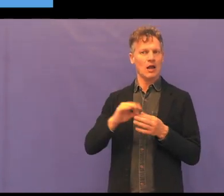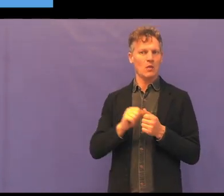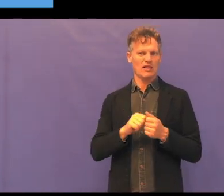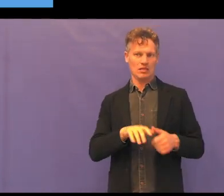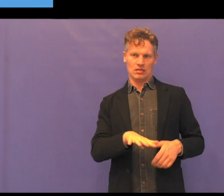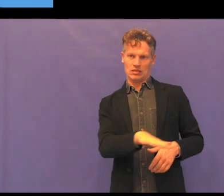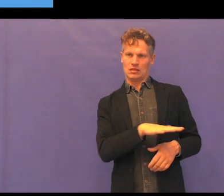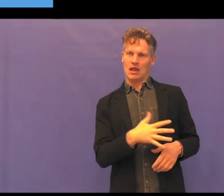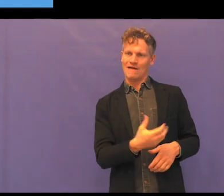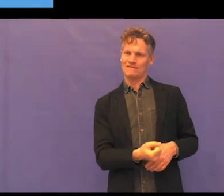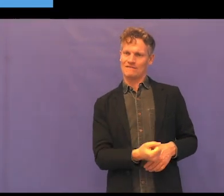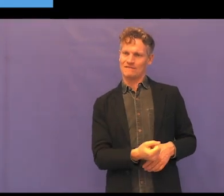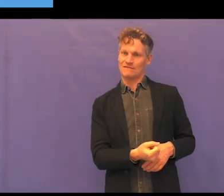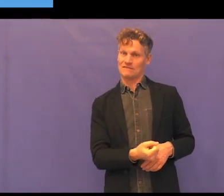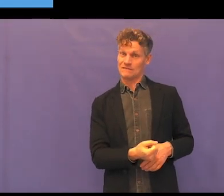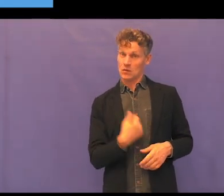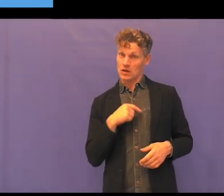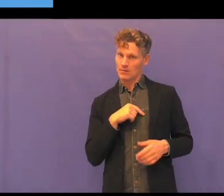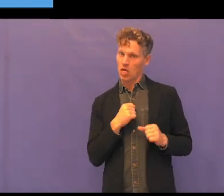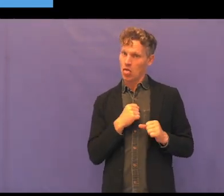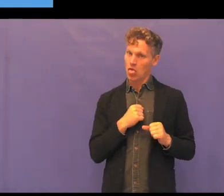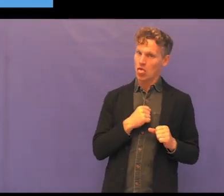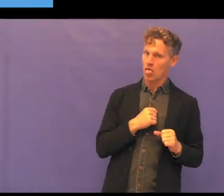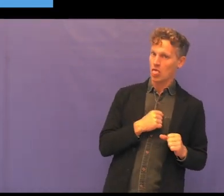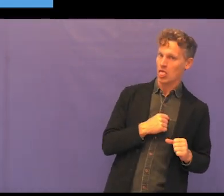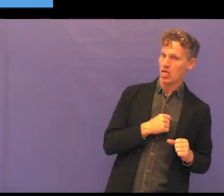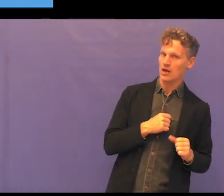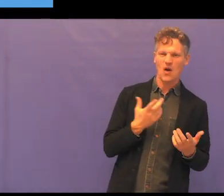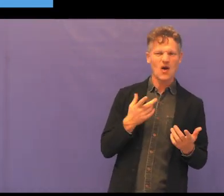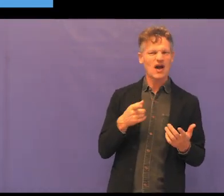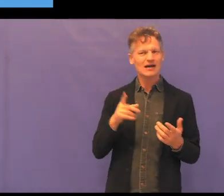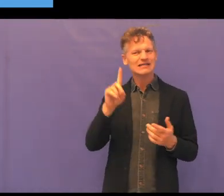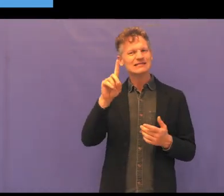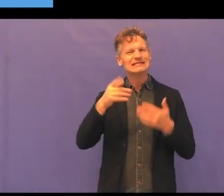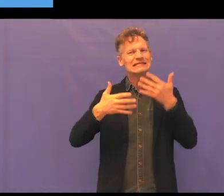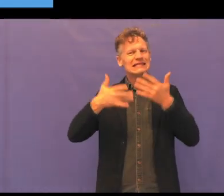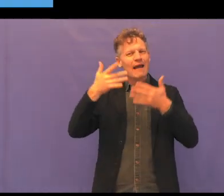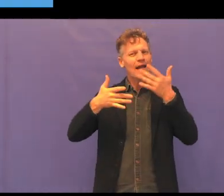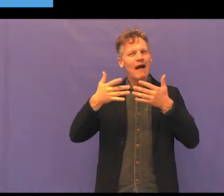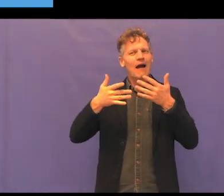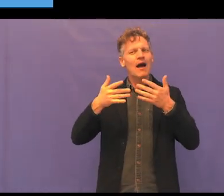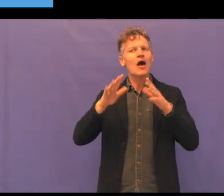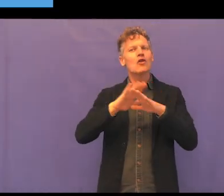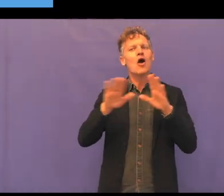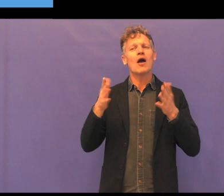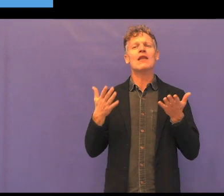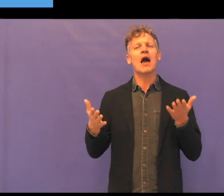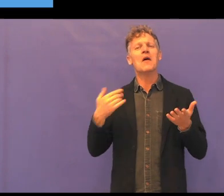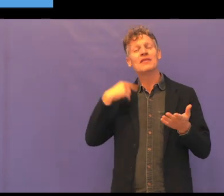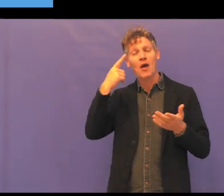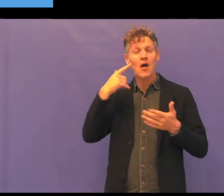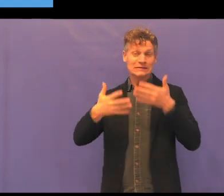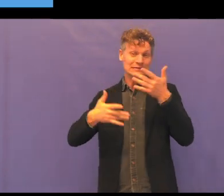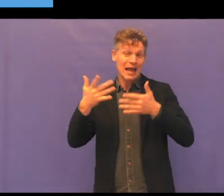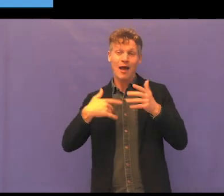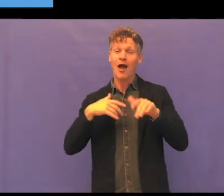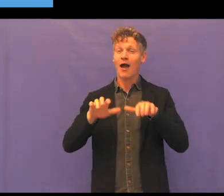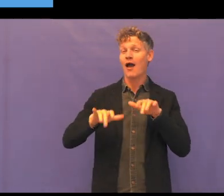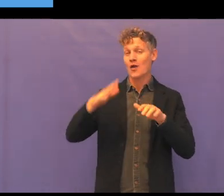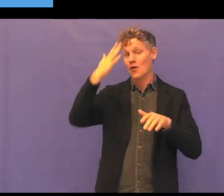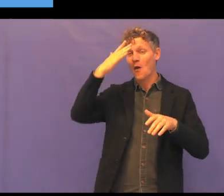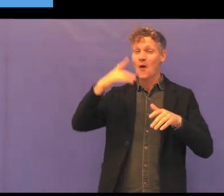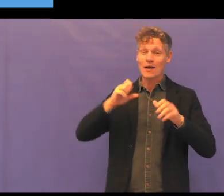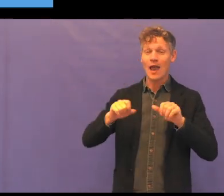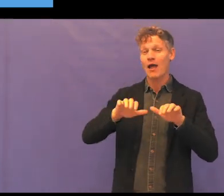point of view? So data as capital is basically where you extract the data. The people who produce the data get very